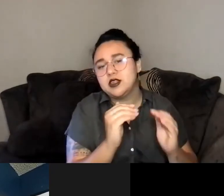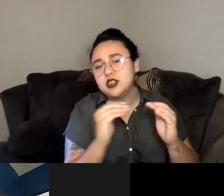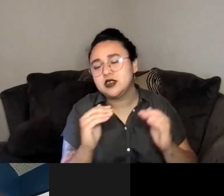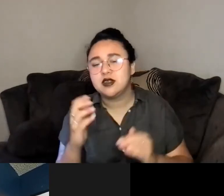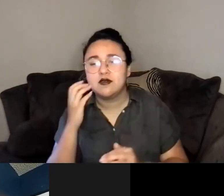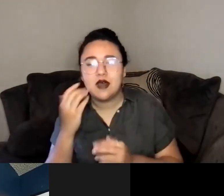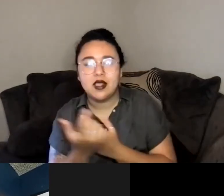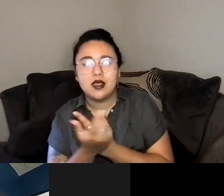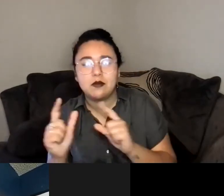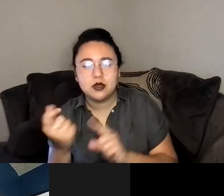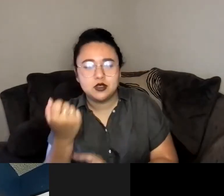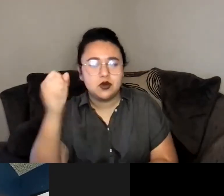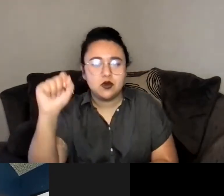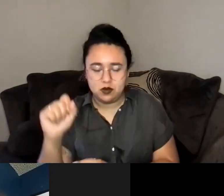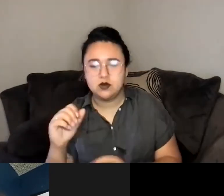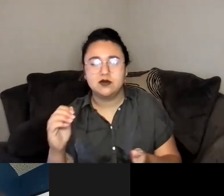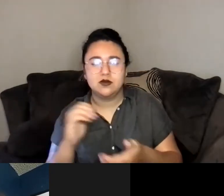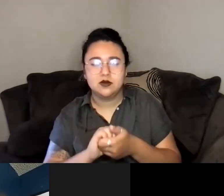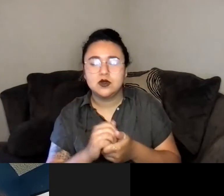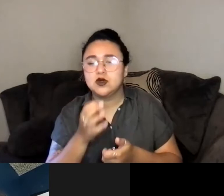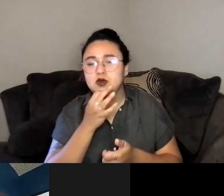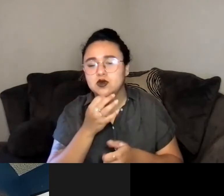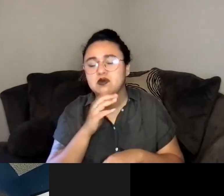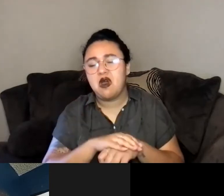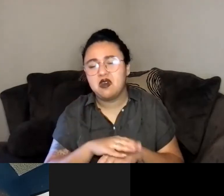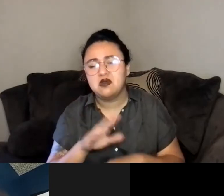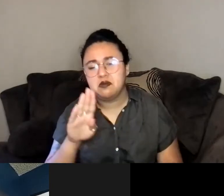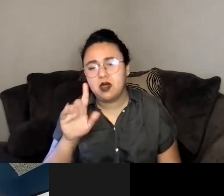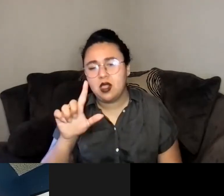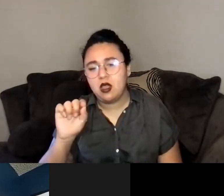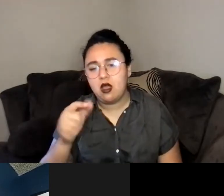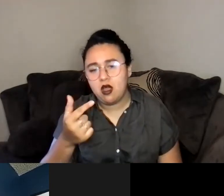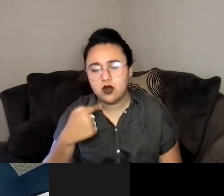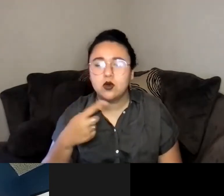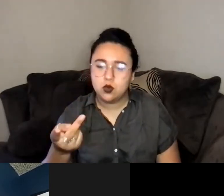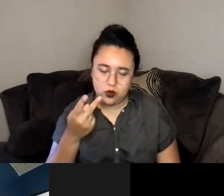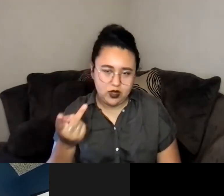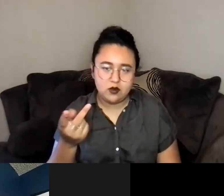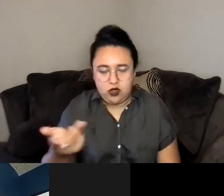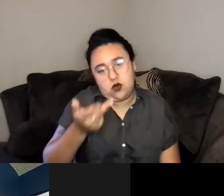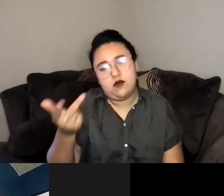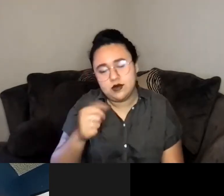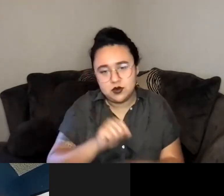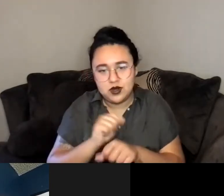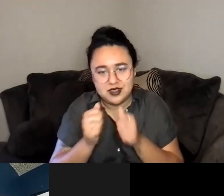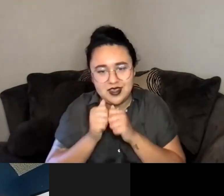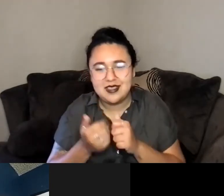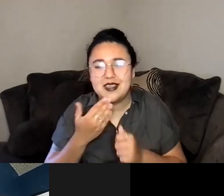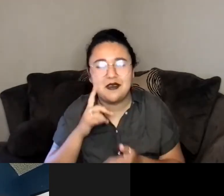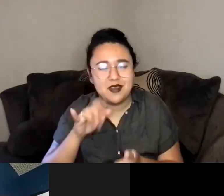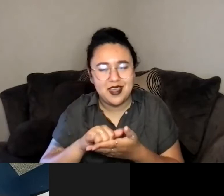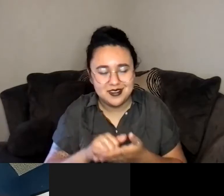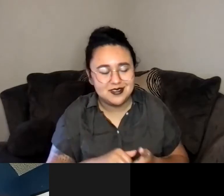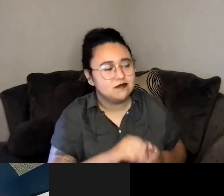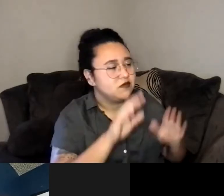movement. That will probably go on our blog when we work on it together. So thank you for that. That'll be great to work on together. And